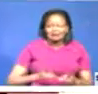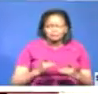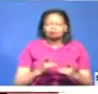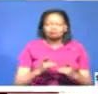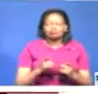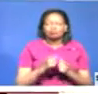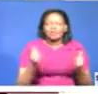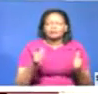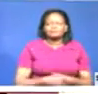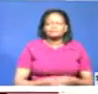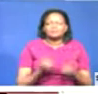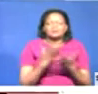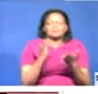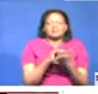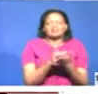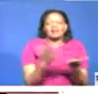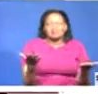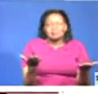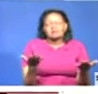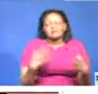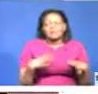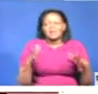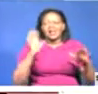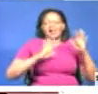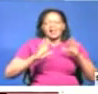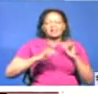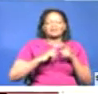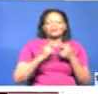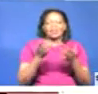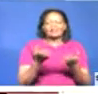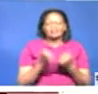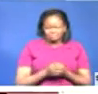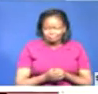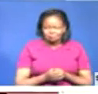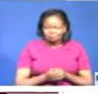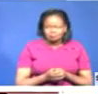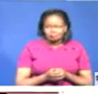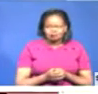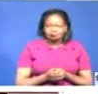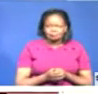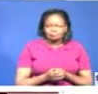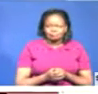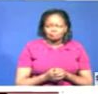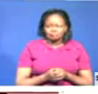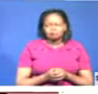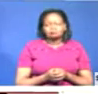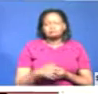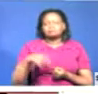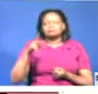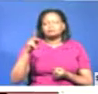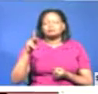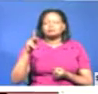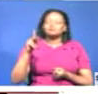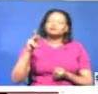it's something that it's, you know, people are a bit scared, then we need like standards agreed by KNBS, so that